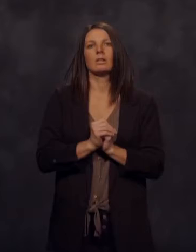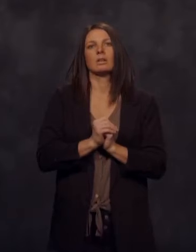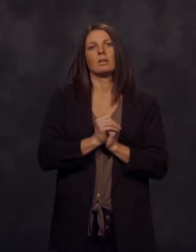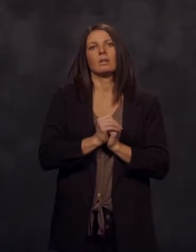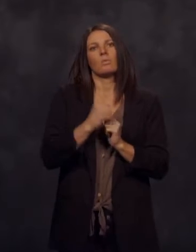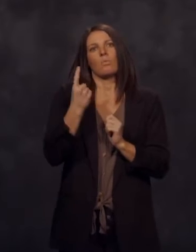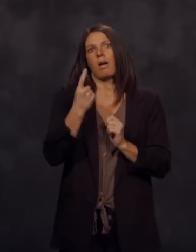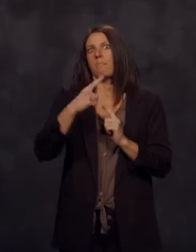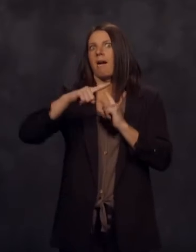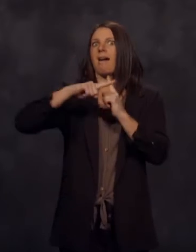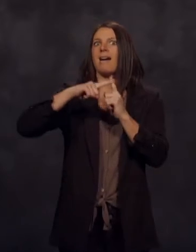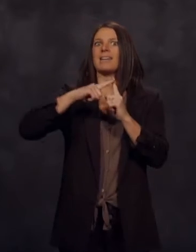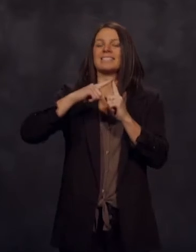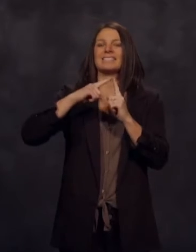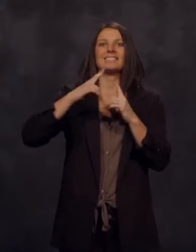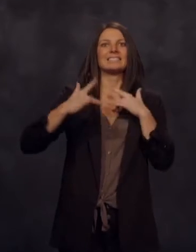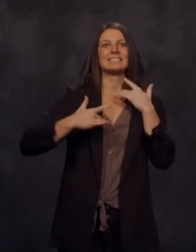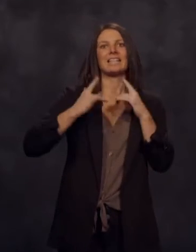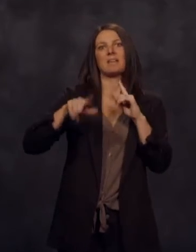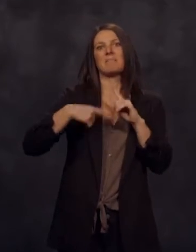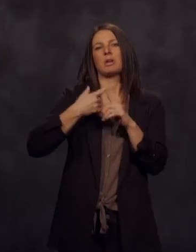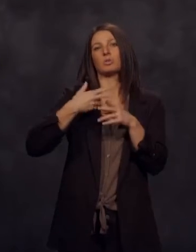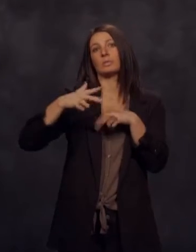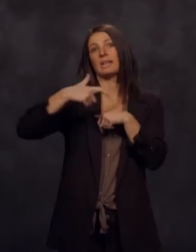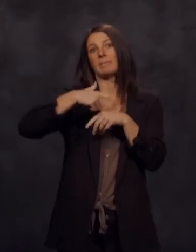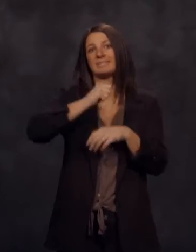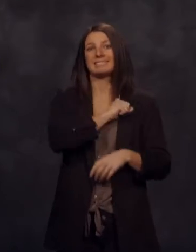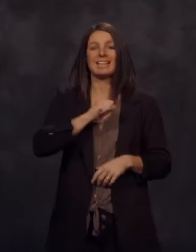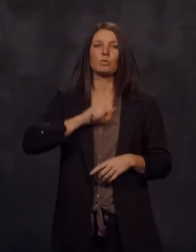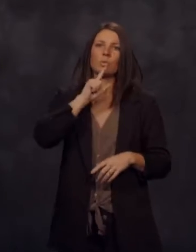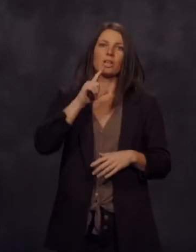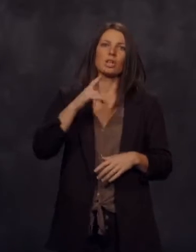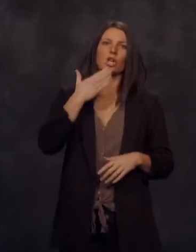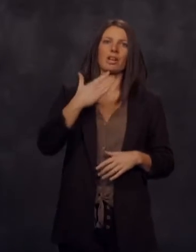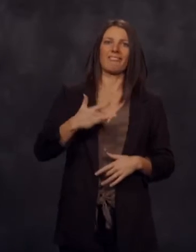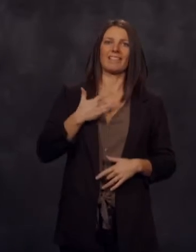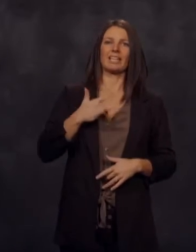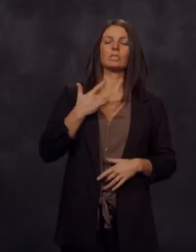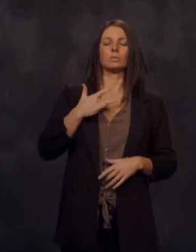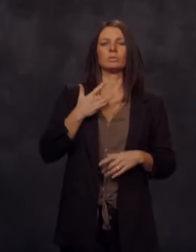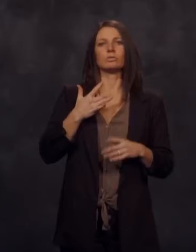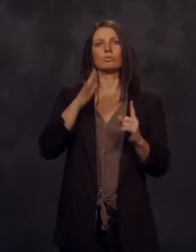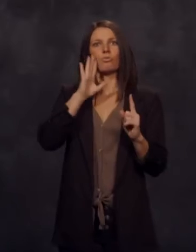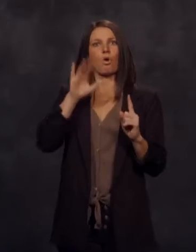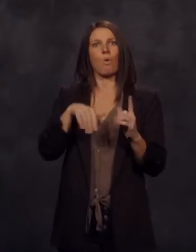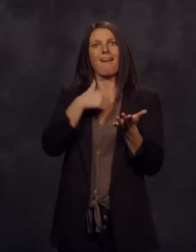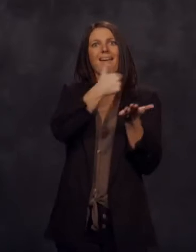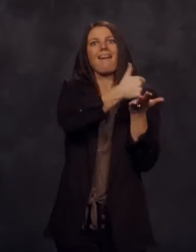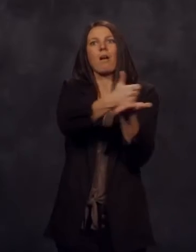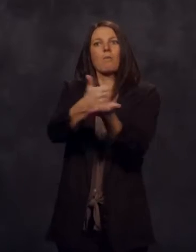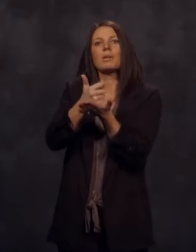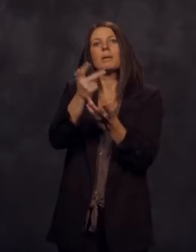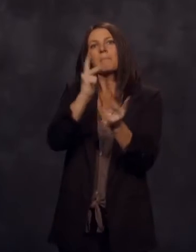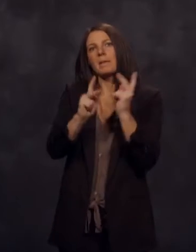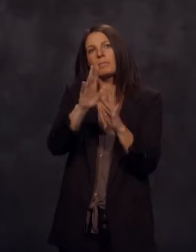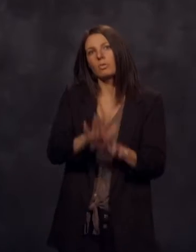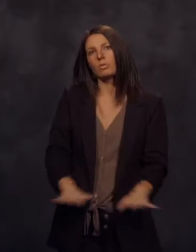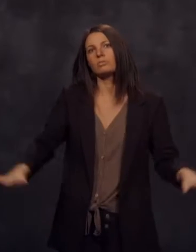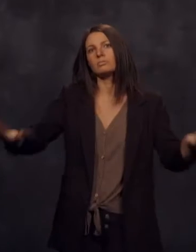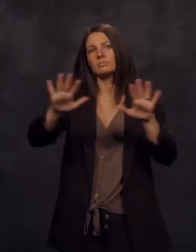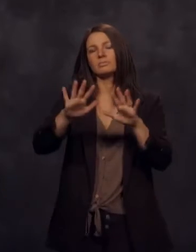the highlights of my short time here in the Senate so far, because it's a good feeling, and to know that we're helping people in this moment is